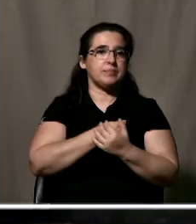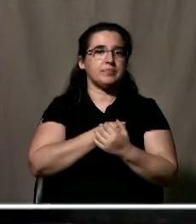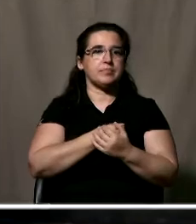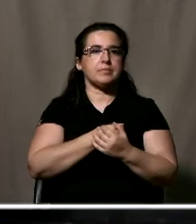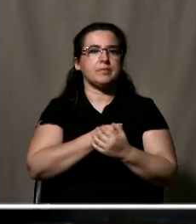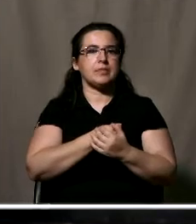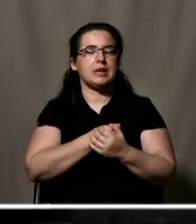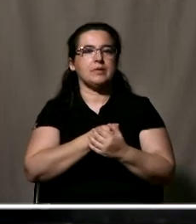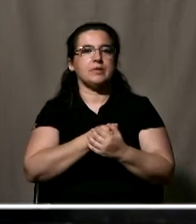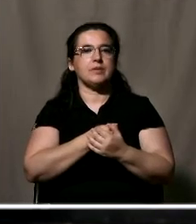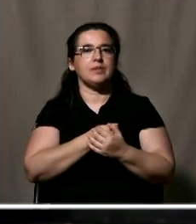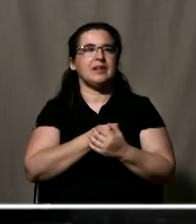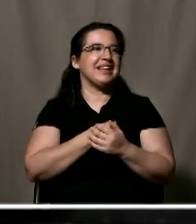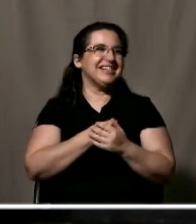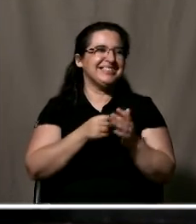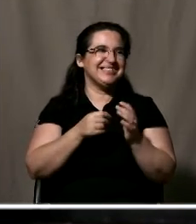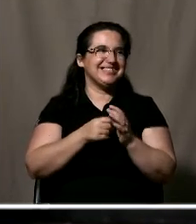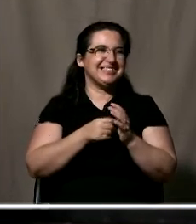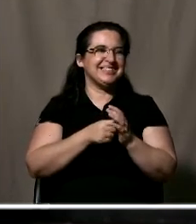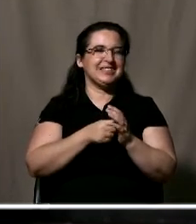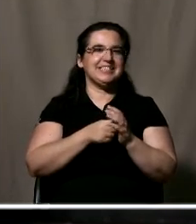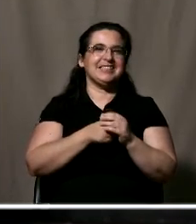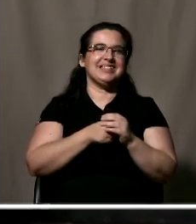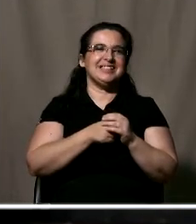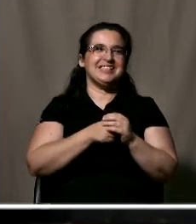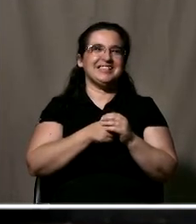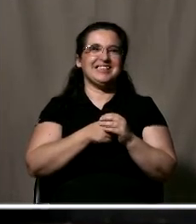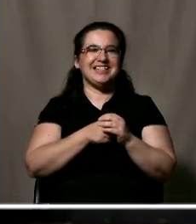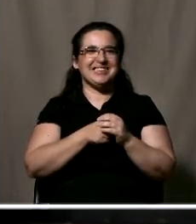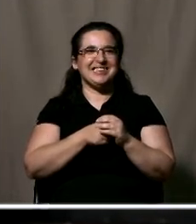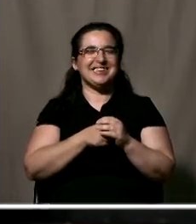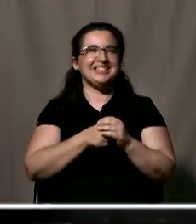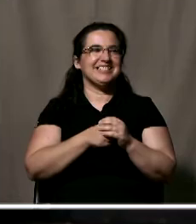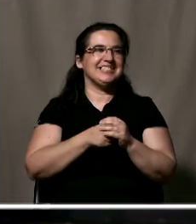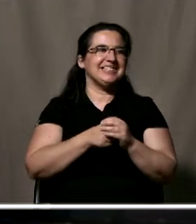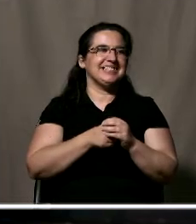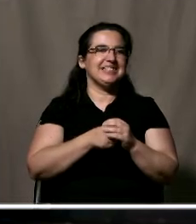2, versículo 9. 9. Yes. Tá bom. Hebrews chapter 2, verse